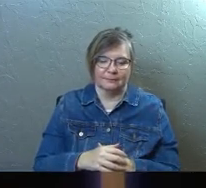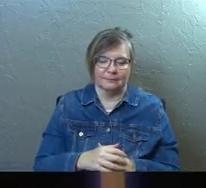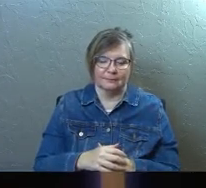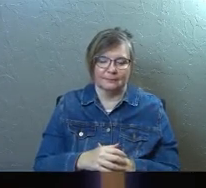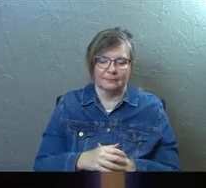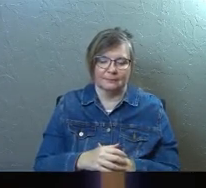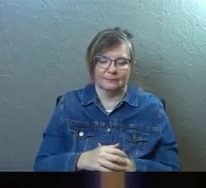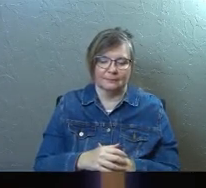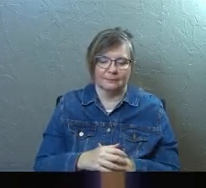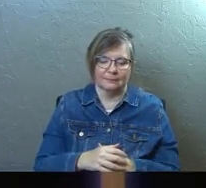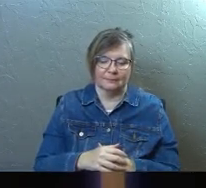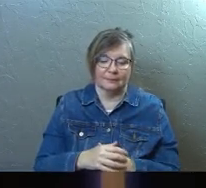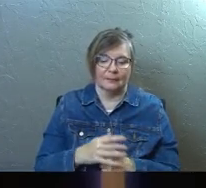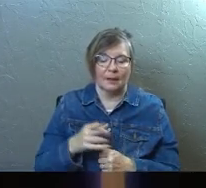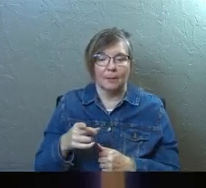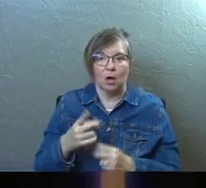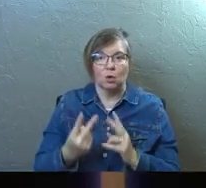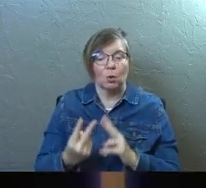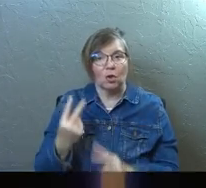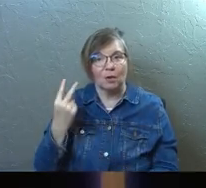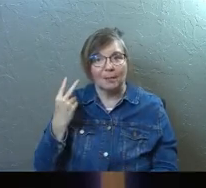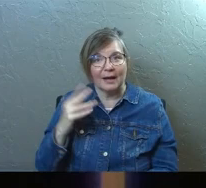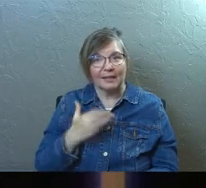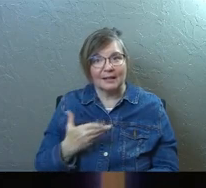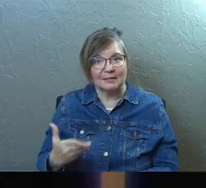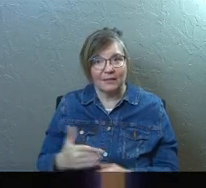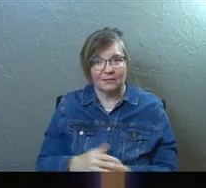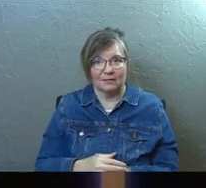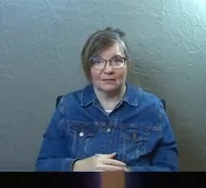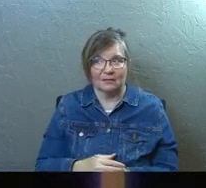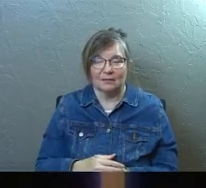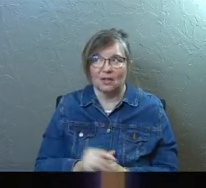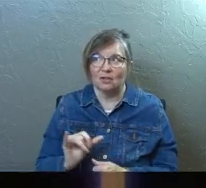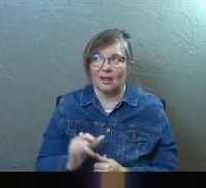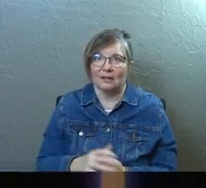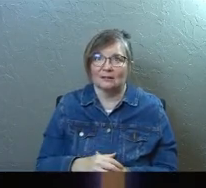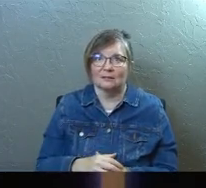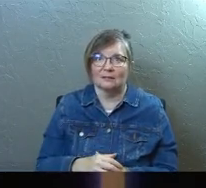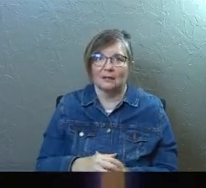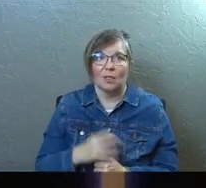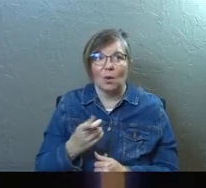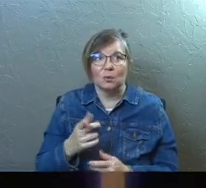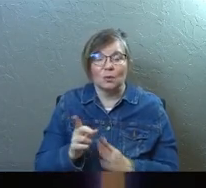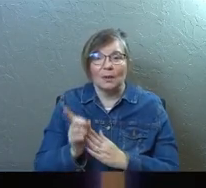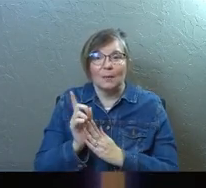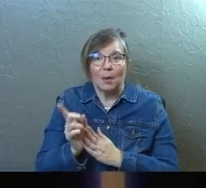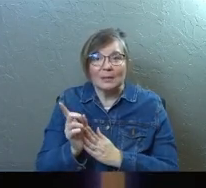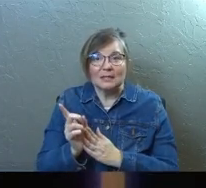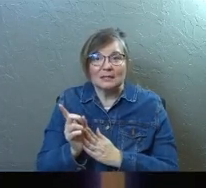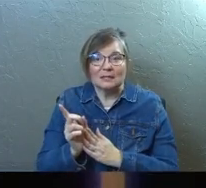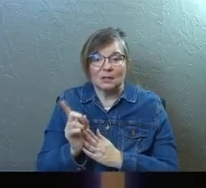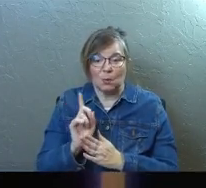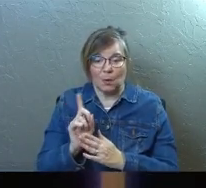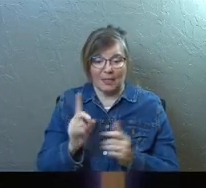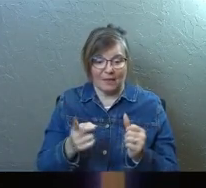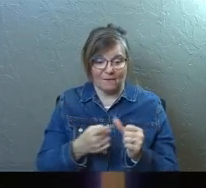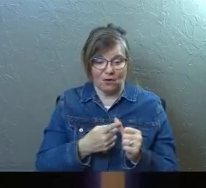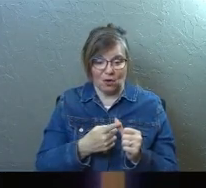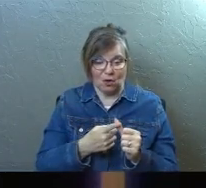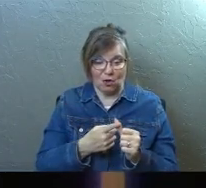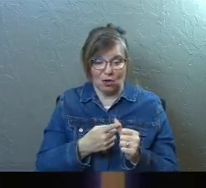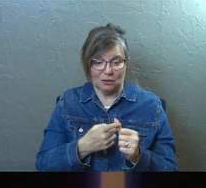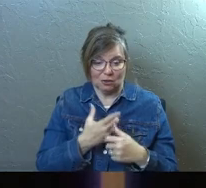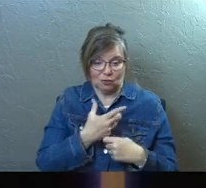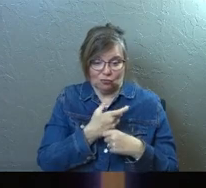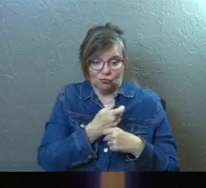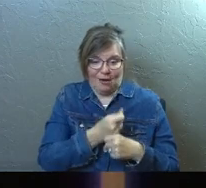But you look back at that stuff and you're like, those were the moments where the first threads